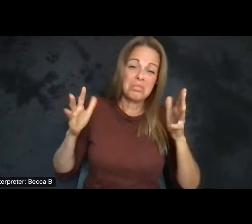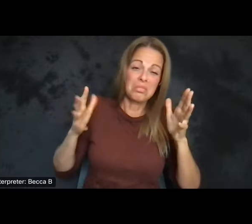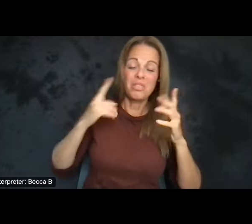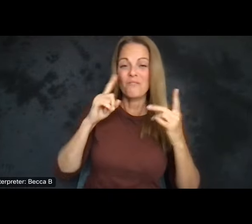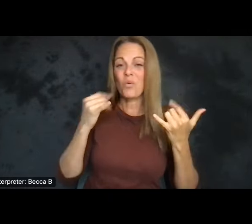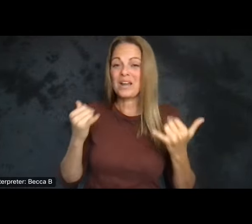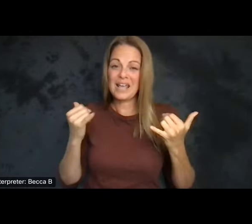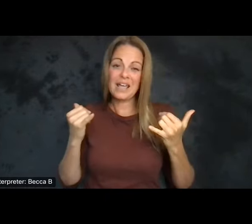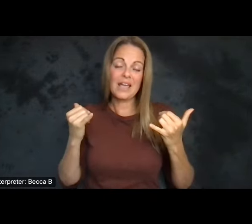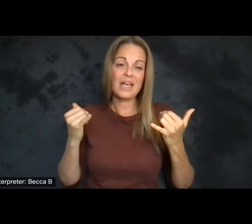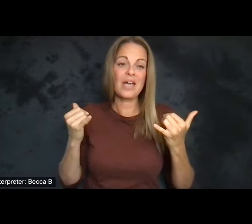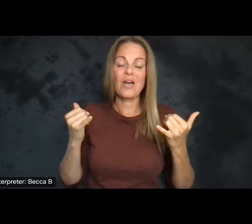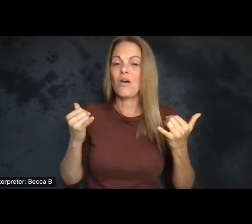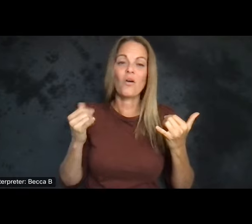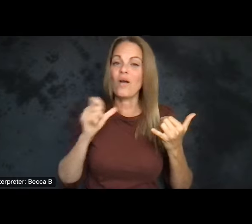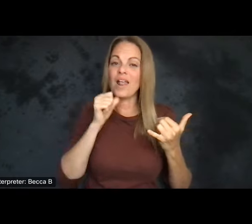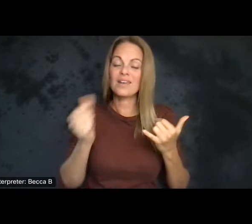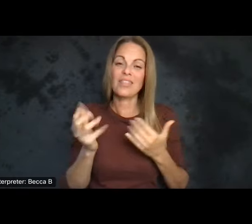in for